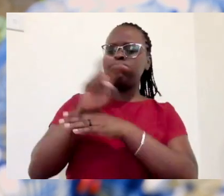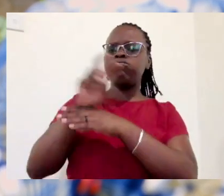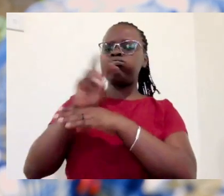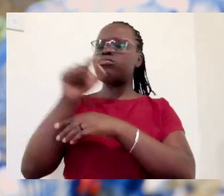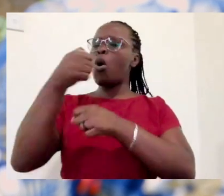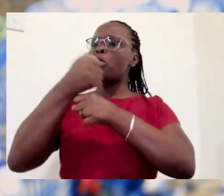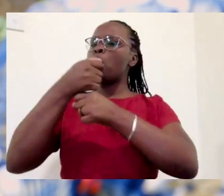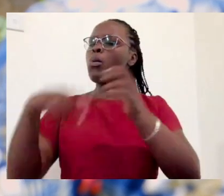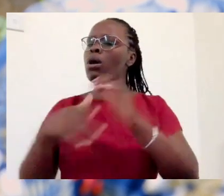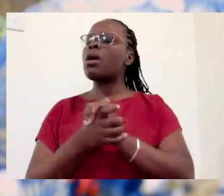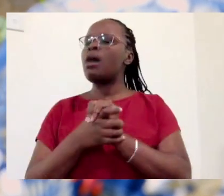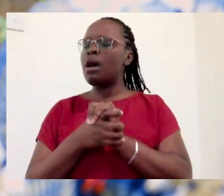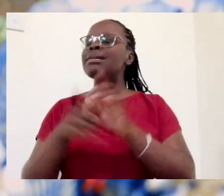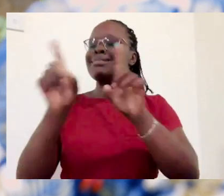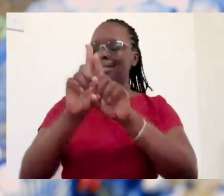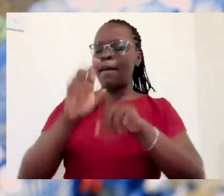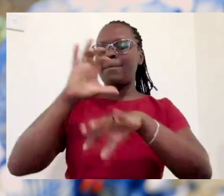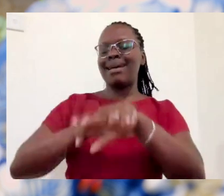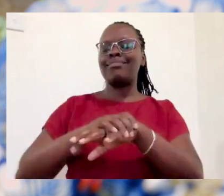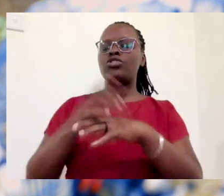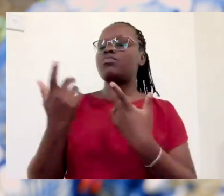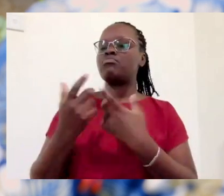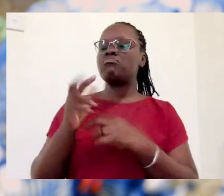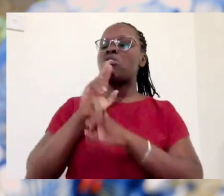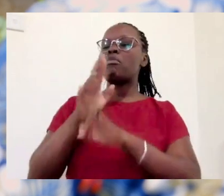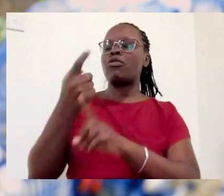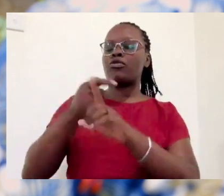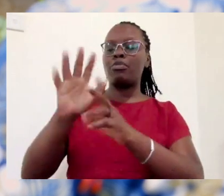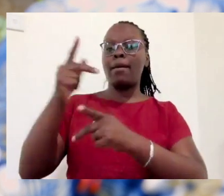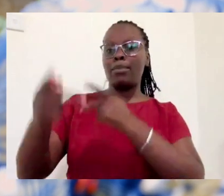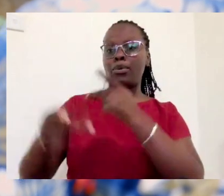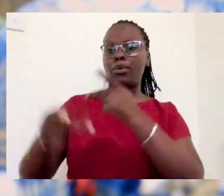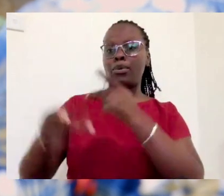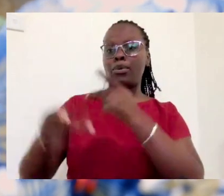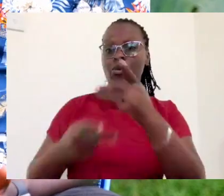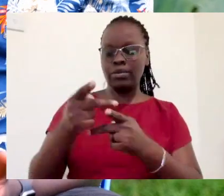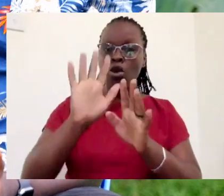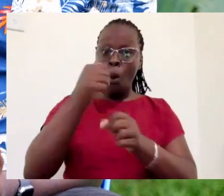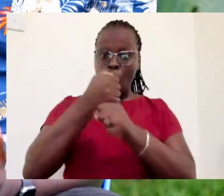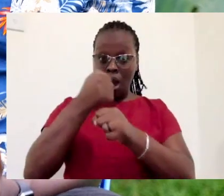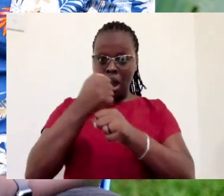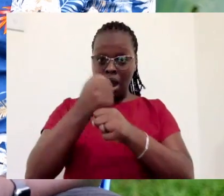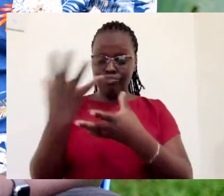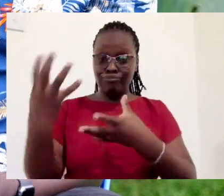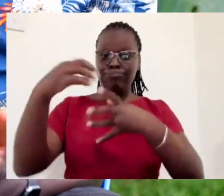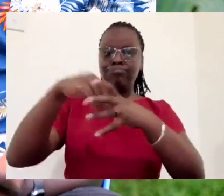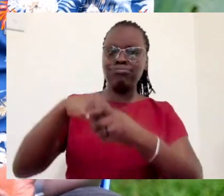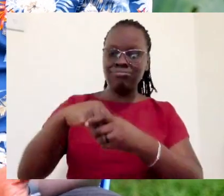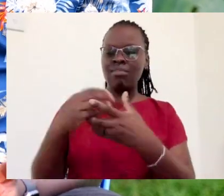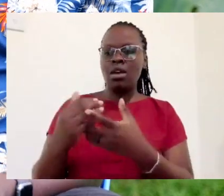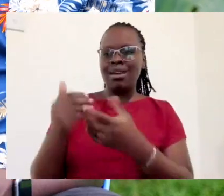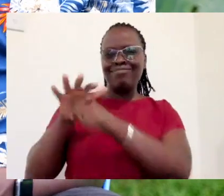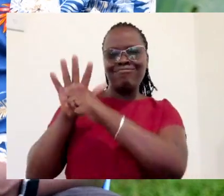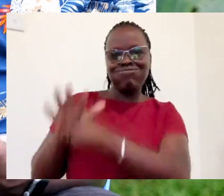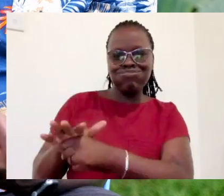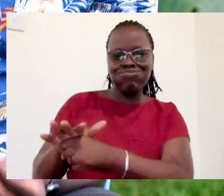to monitor what they are doing and get reports on their progress of learning. Your work involves including marginalized